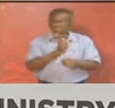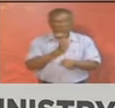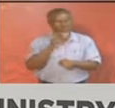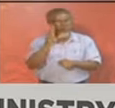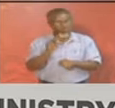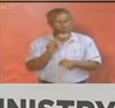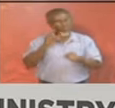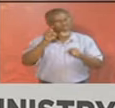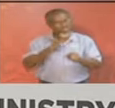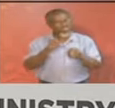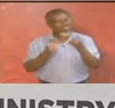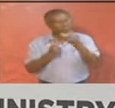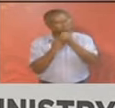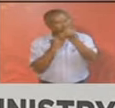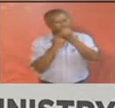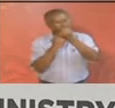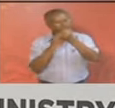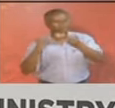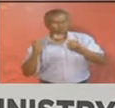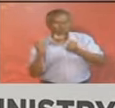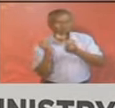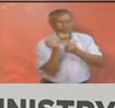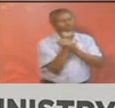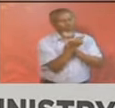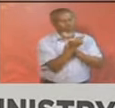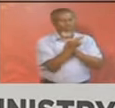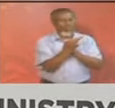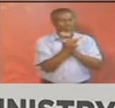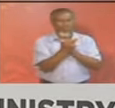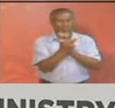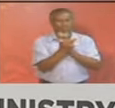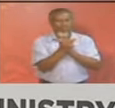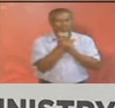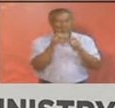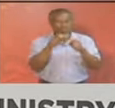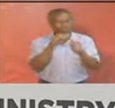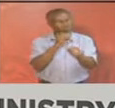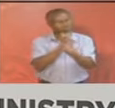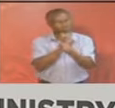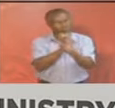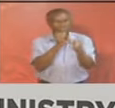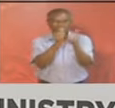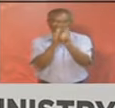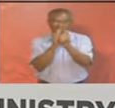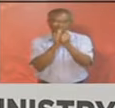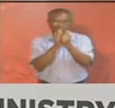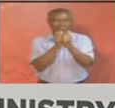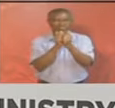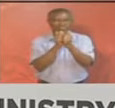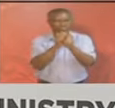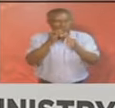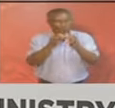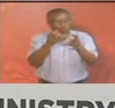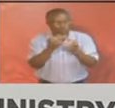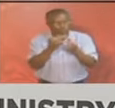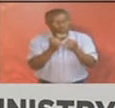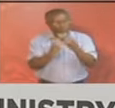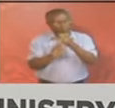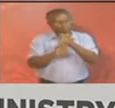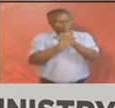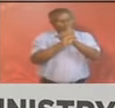and straightforward. We all need to work together to decisively stop the spread of